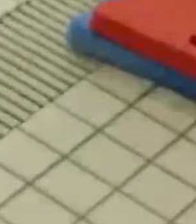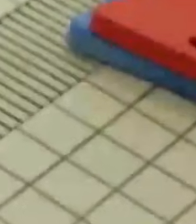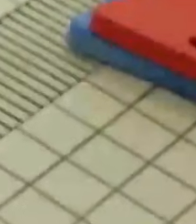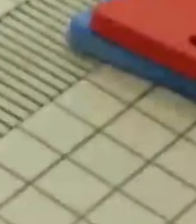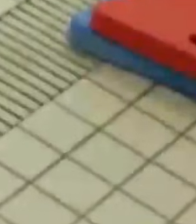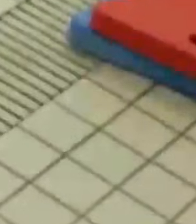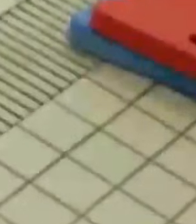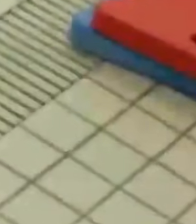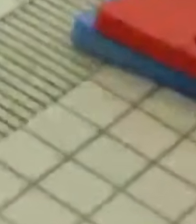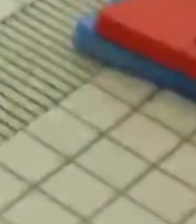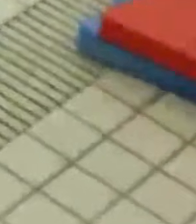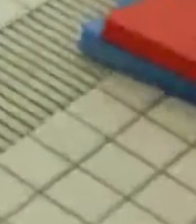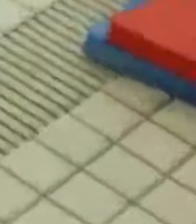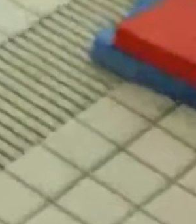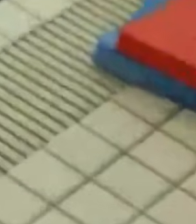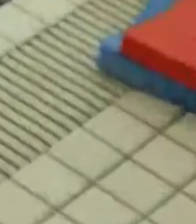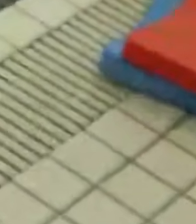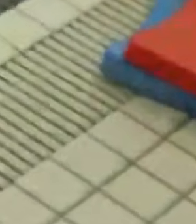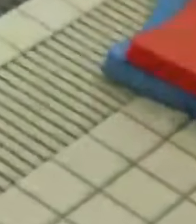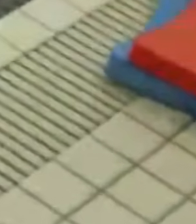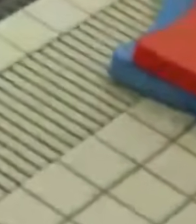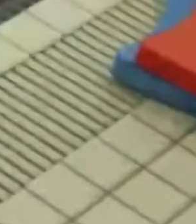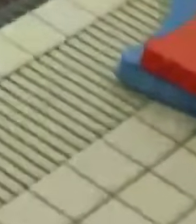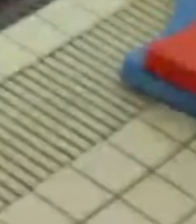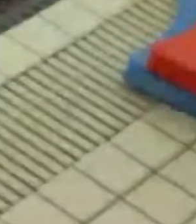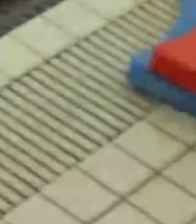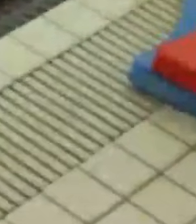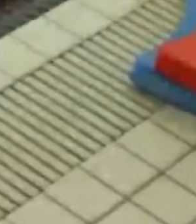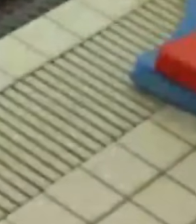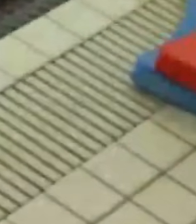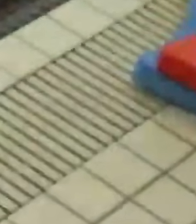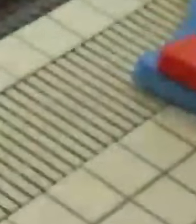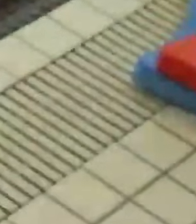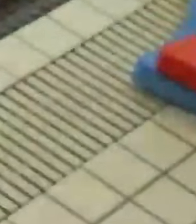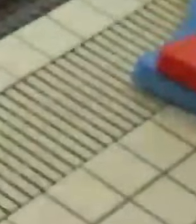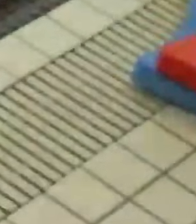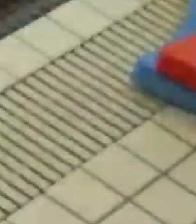side, your head back, and watch me do it first, okay? So as I push out,